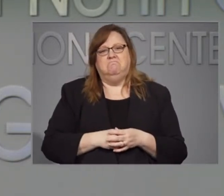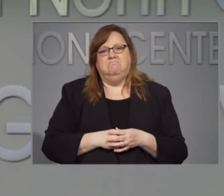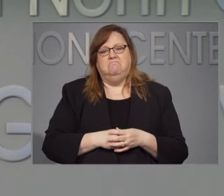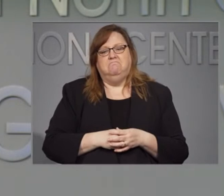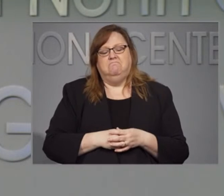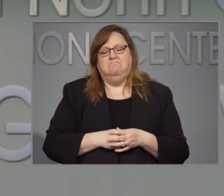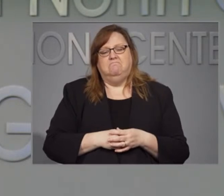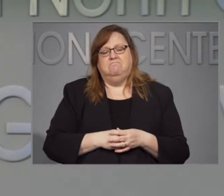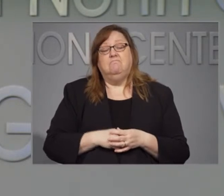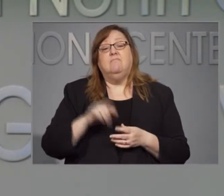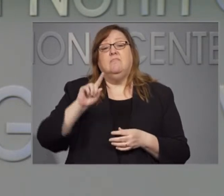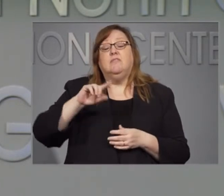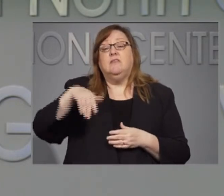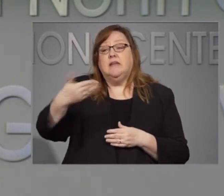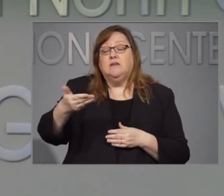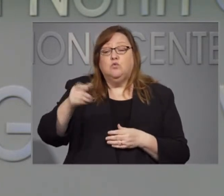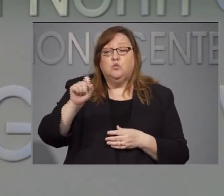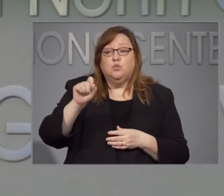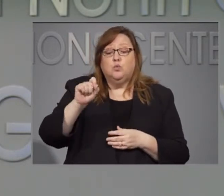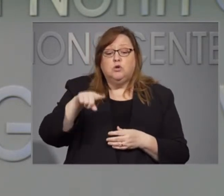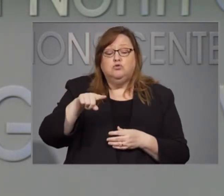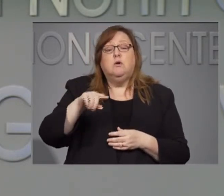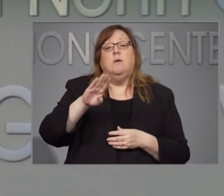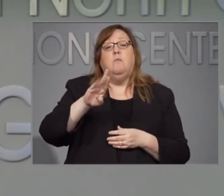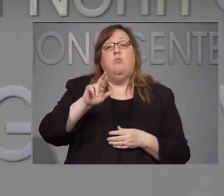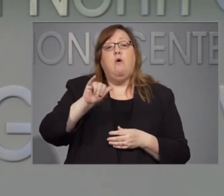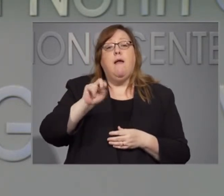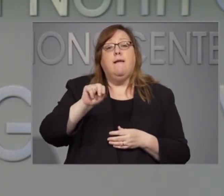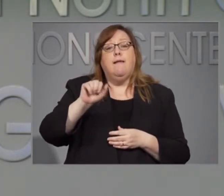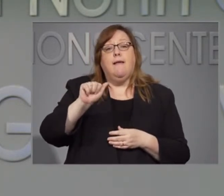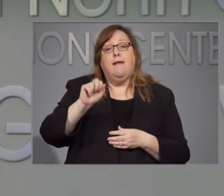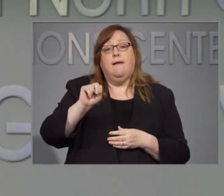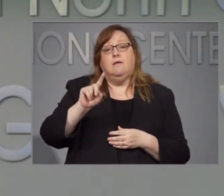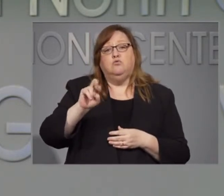Our next question is from Brian Anderson with the Associated Press.